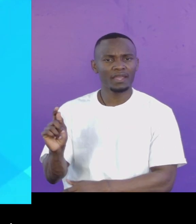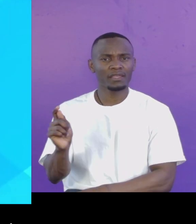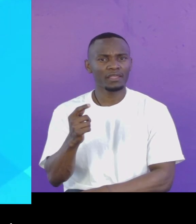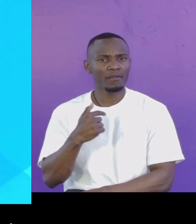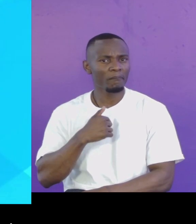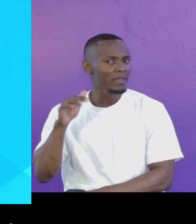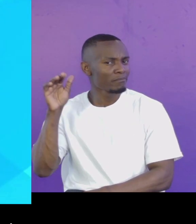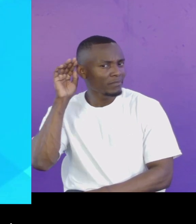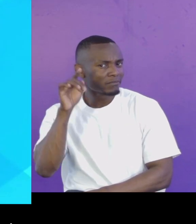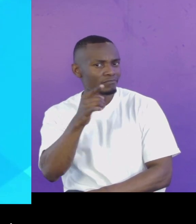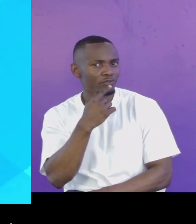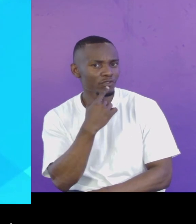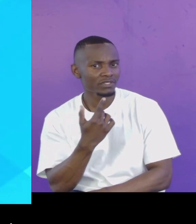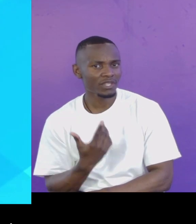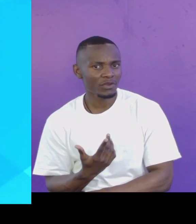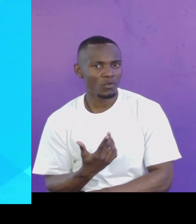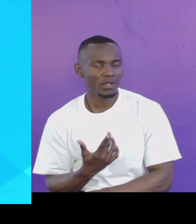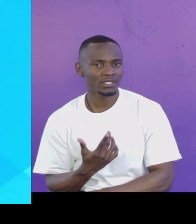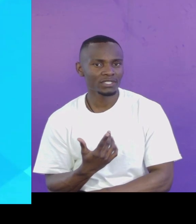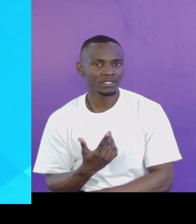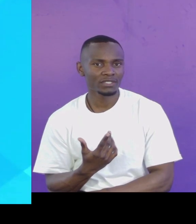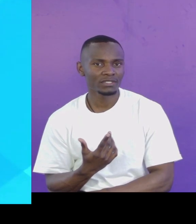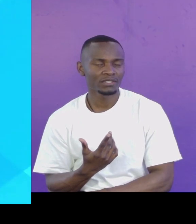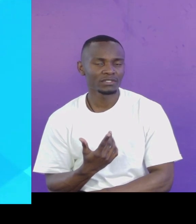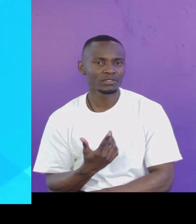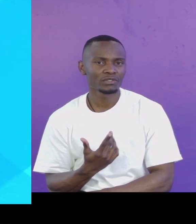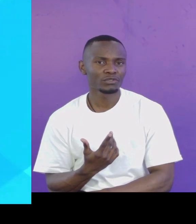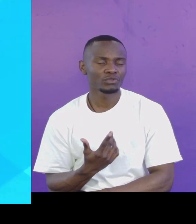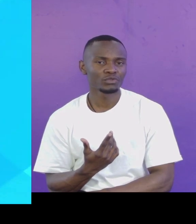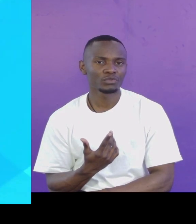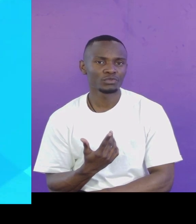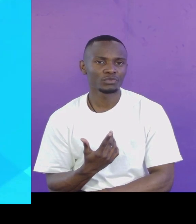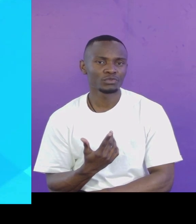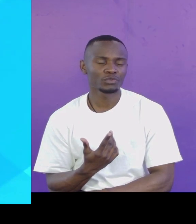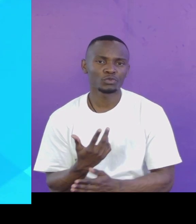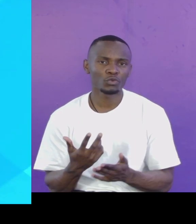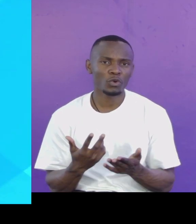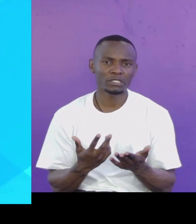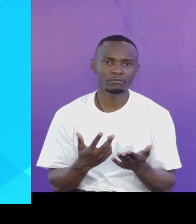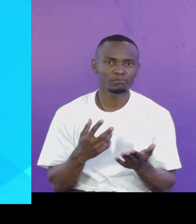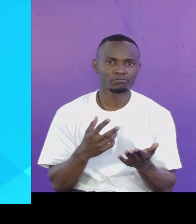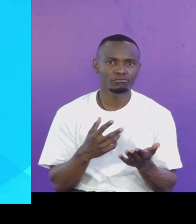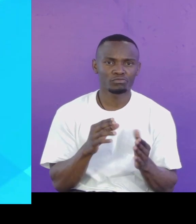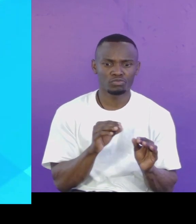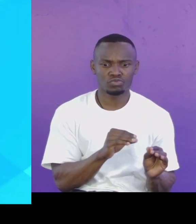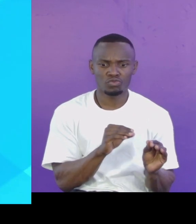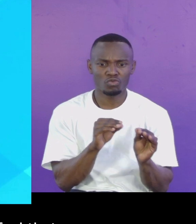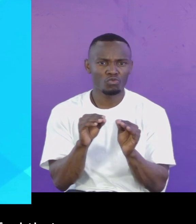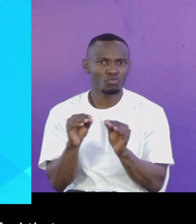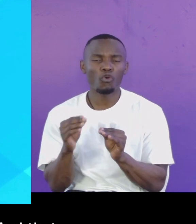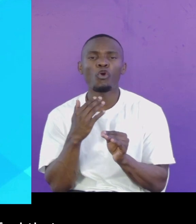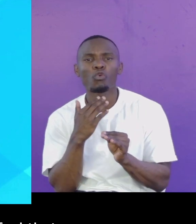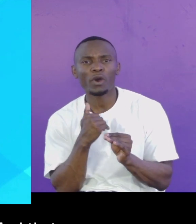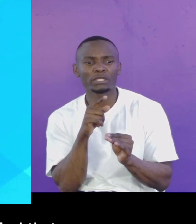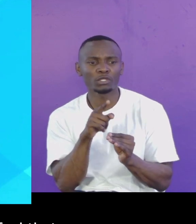you saying that your parent wanted you to drop out from school because of protection.